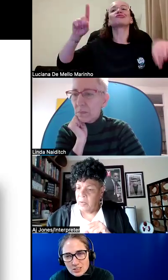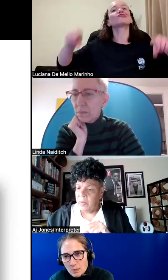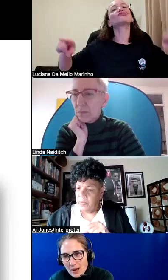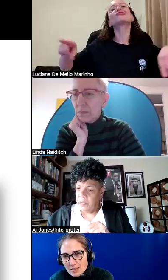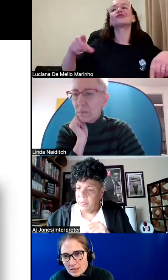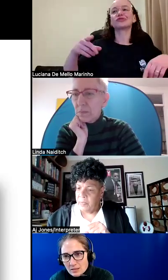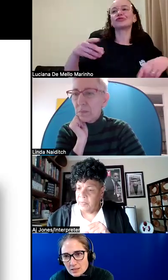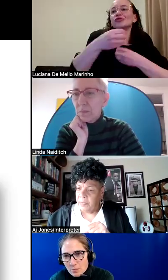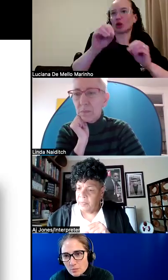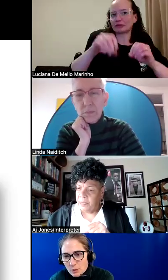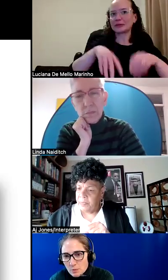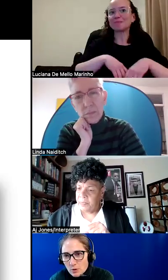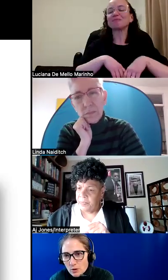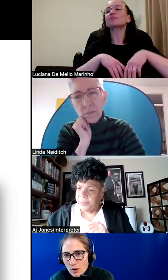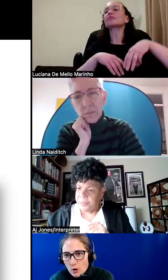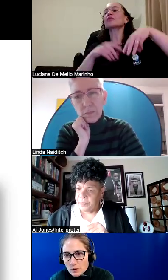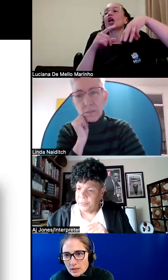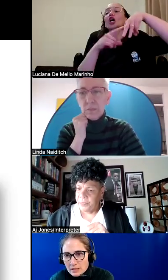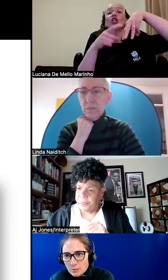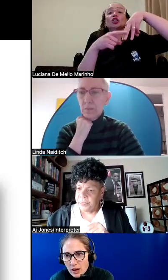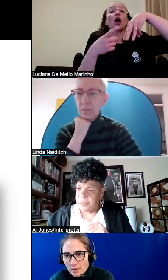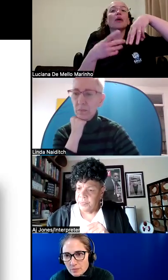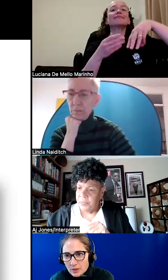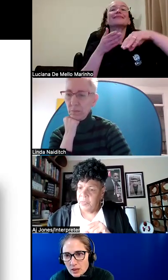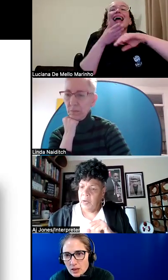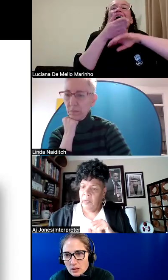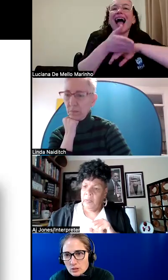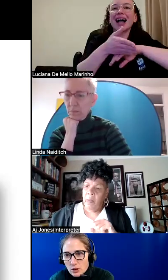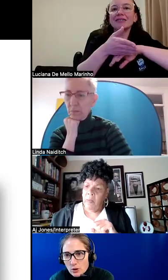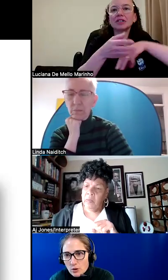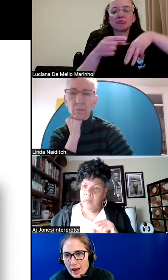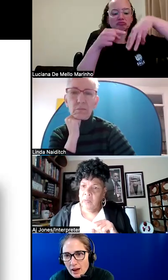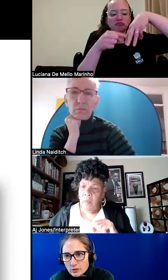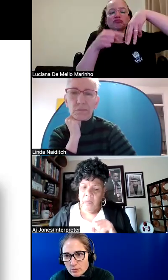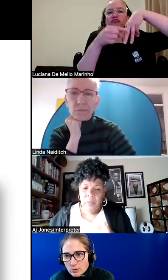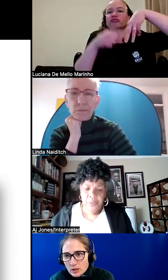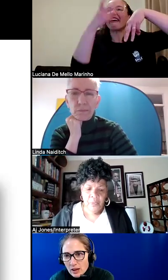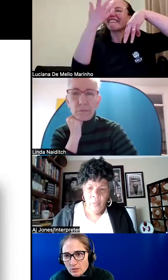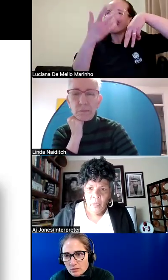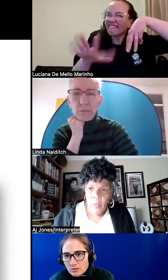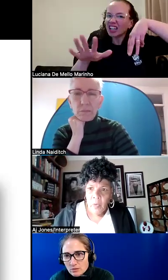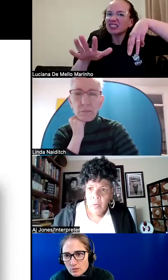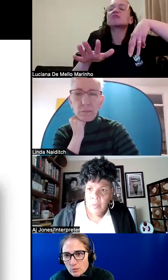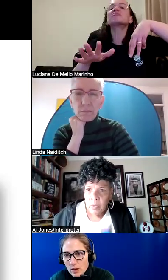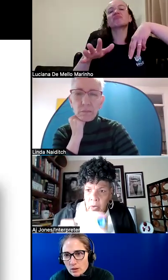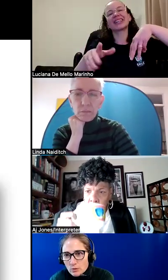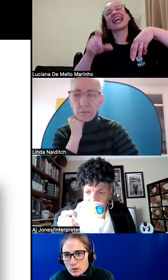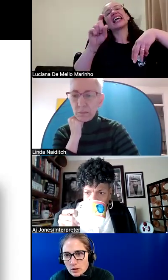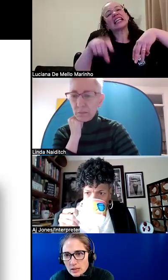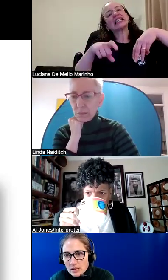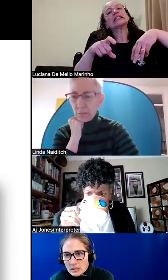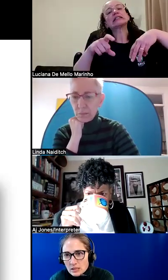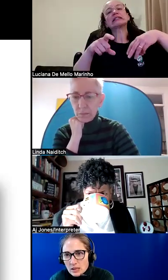It just depends. Some people are open to that, some are not. So after the root canal, when the